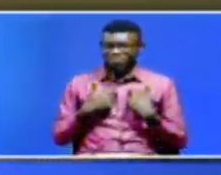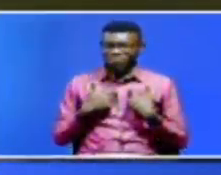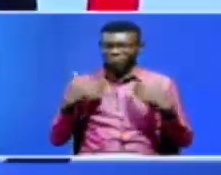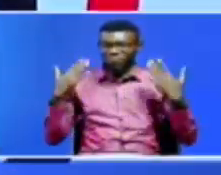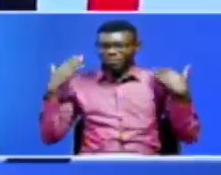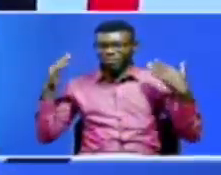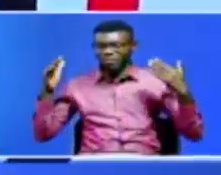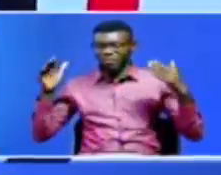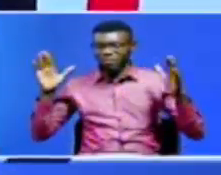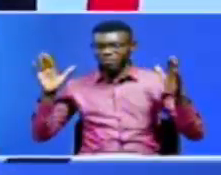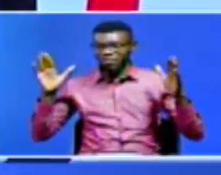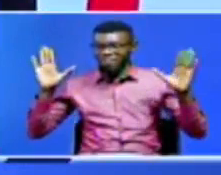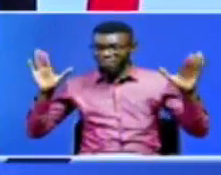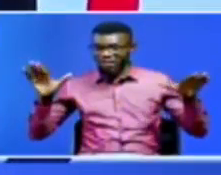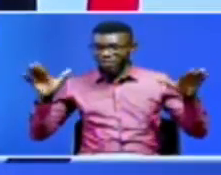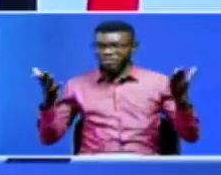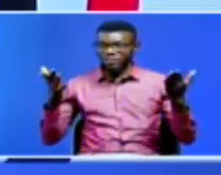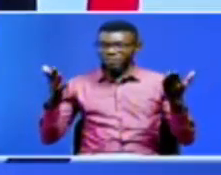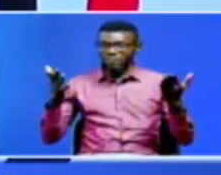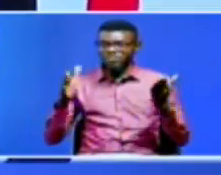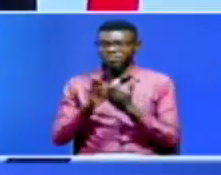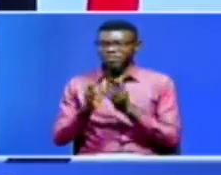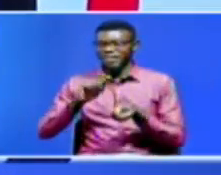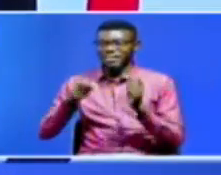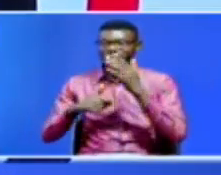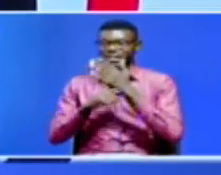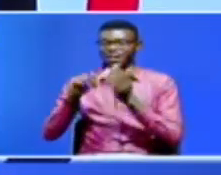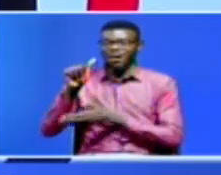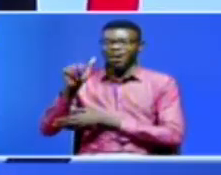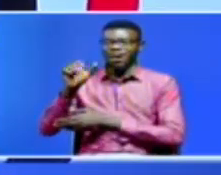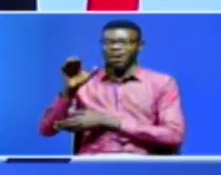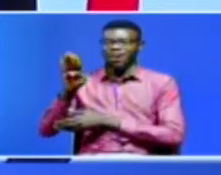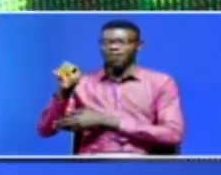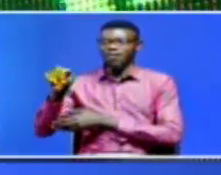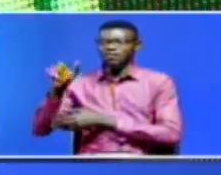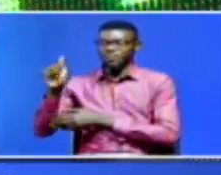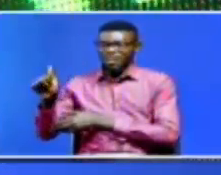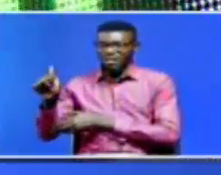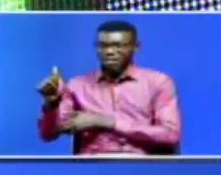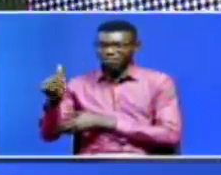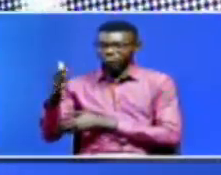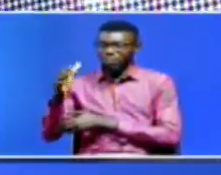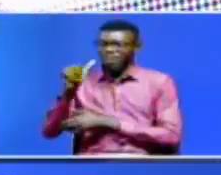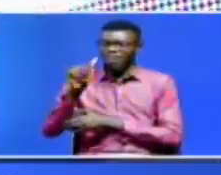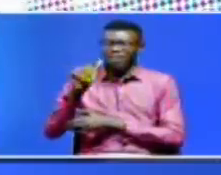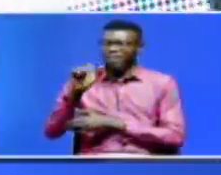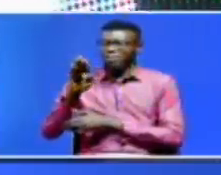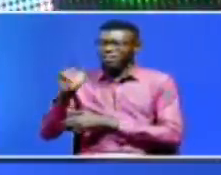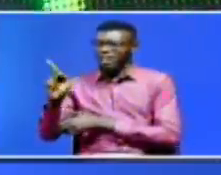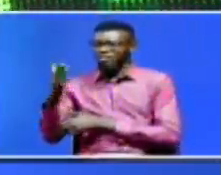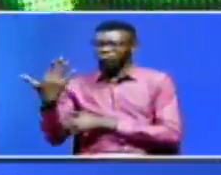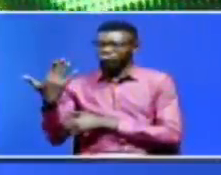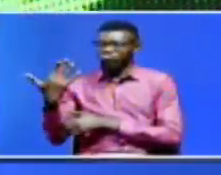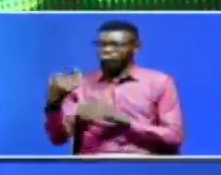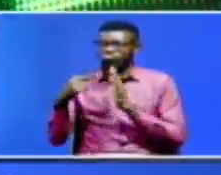now trade as ABSA Bank Kenya. The listed bank made its maiden debut at the NSE as ABK since her listing at the